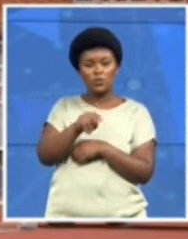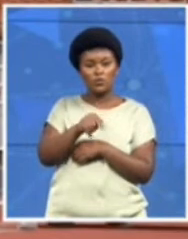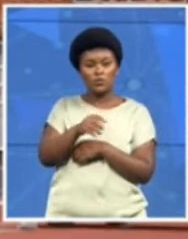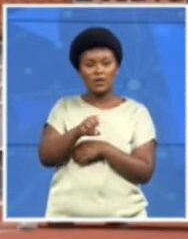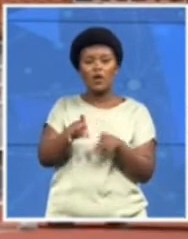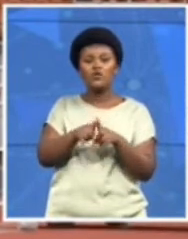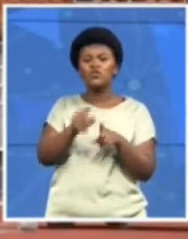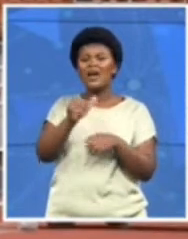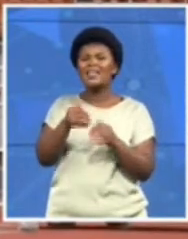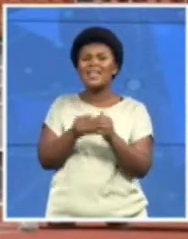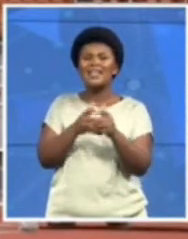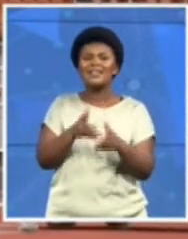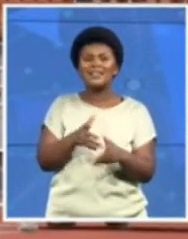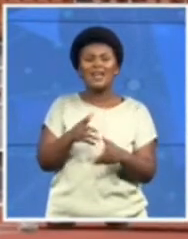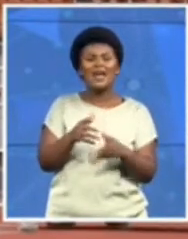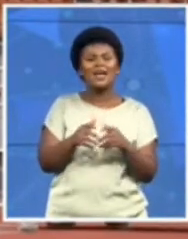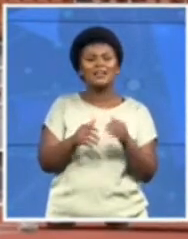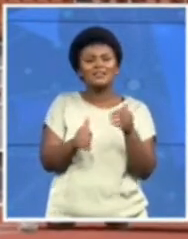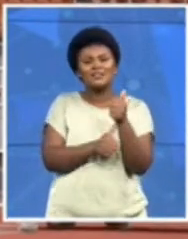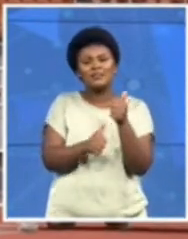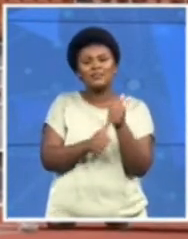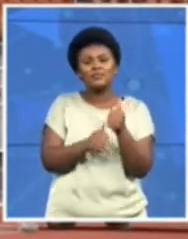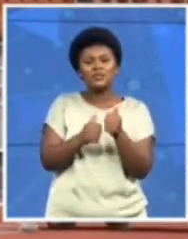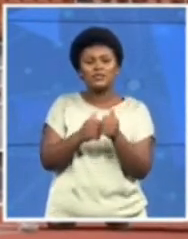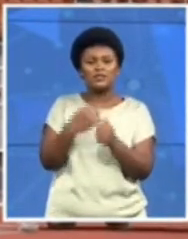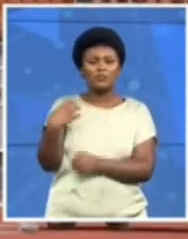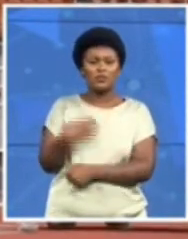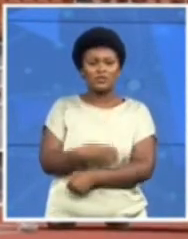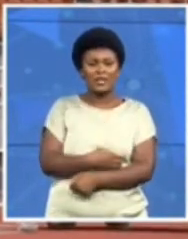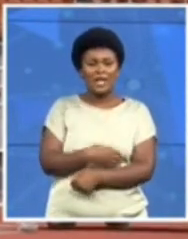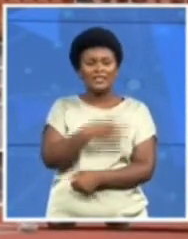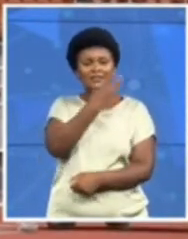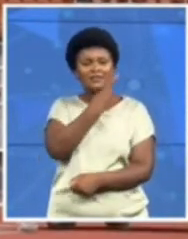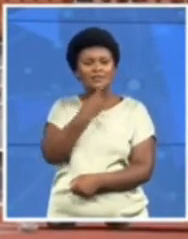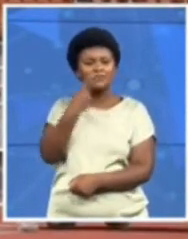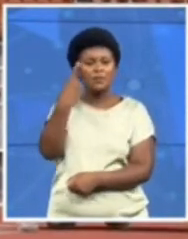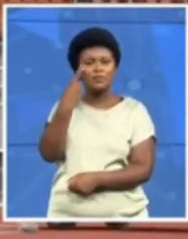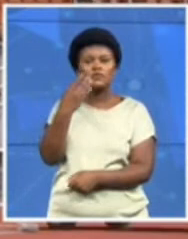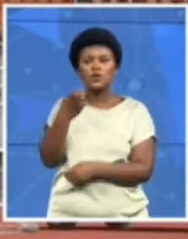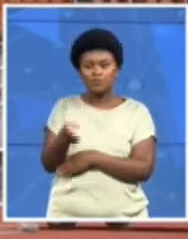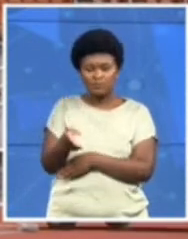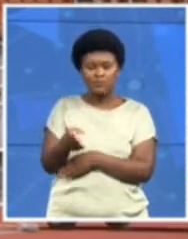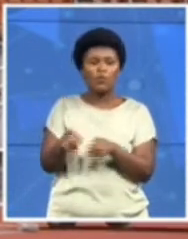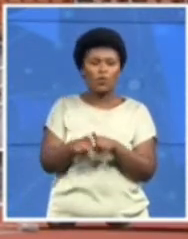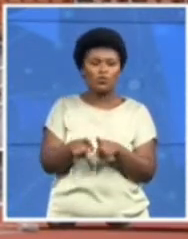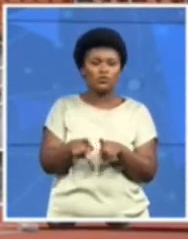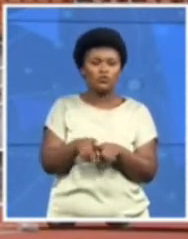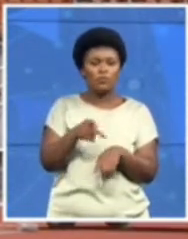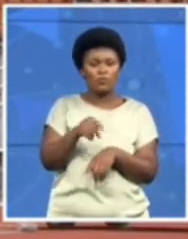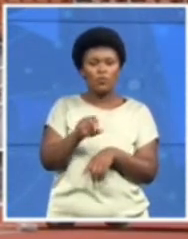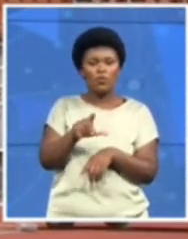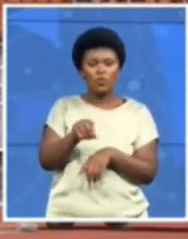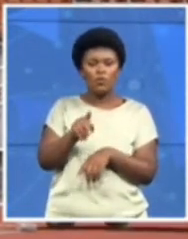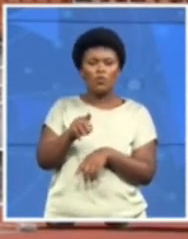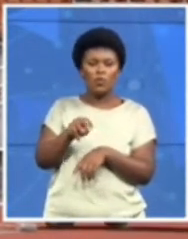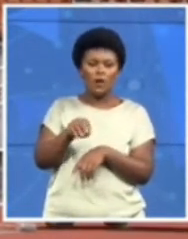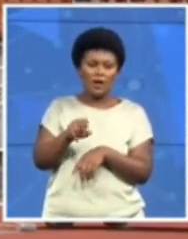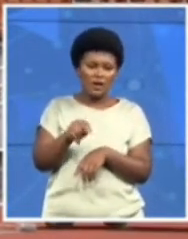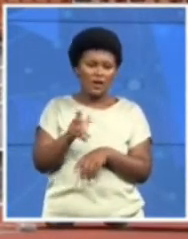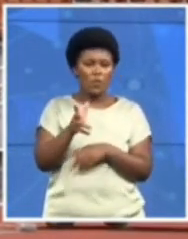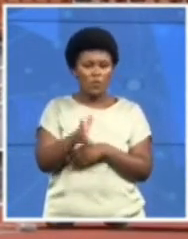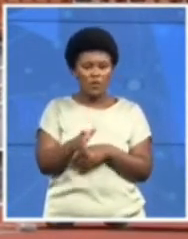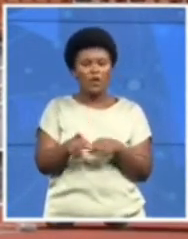will also be here in Polokwane. He'll start with the engagement with the CADAS with the traditional leaders in the town hall